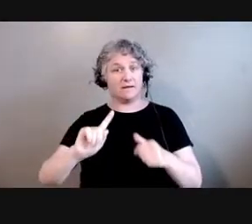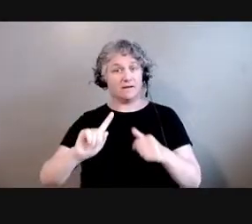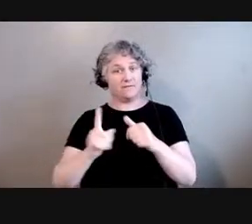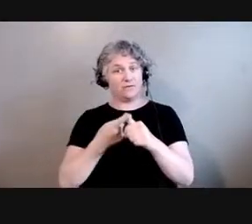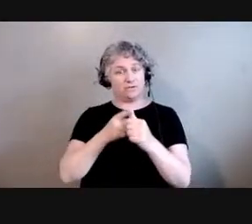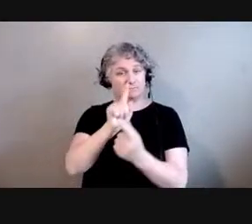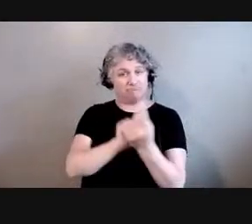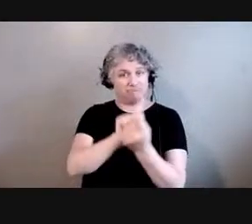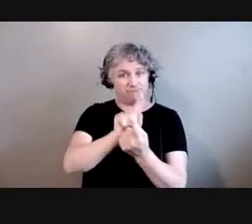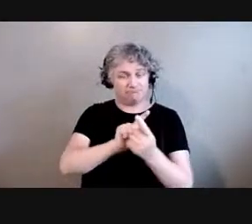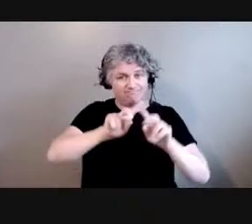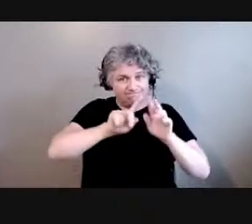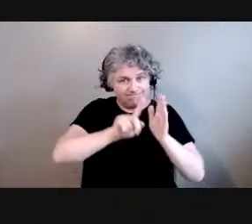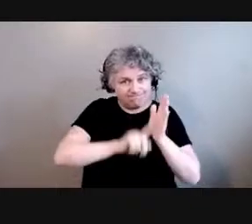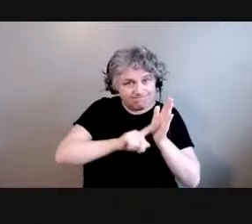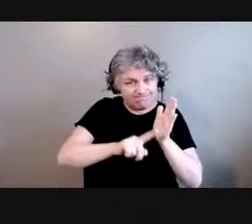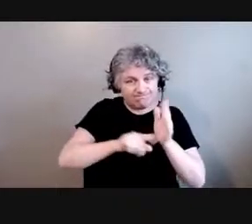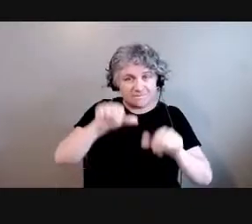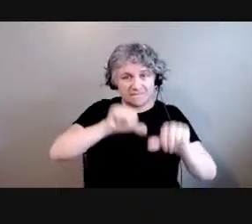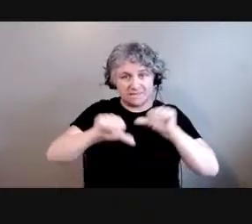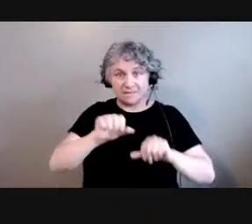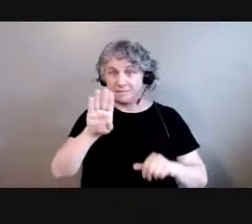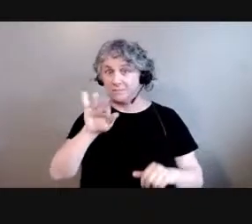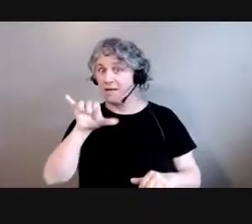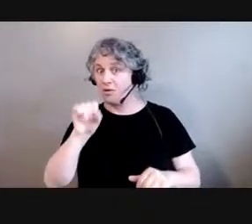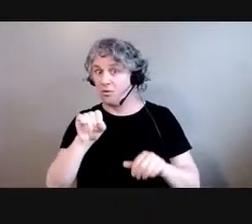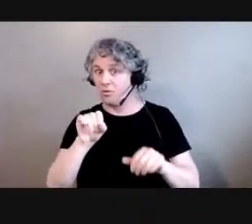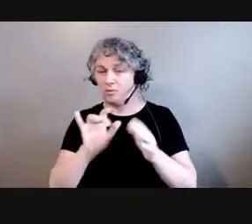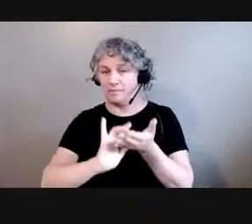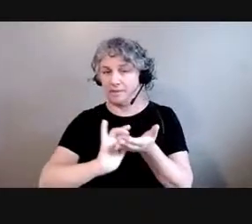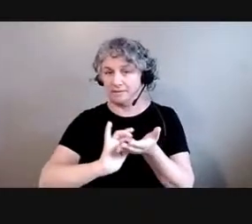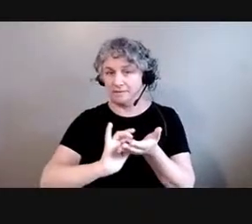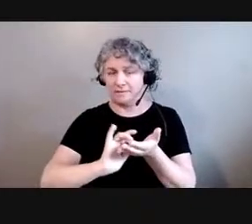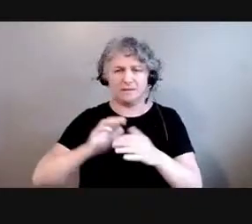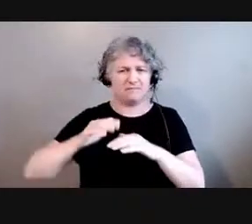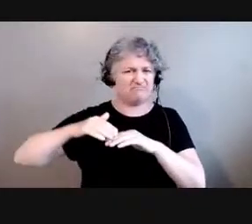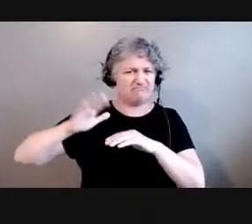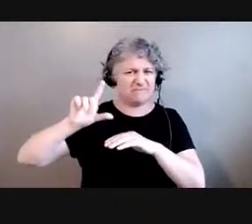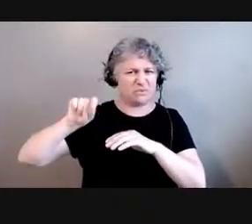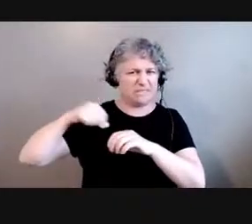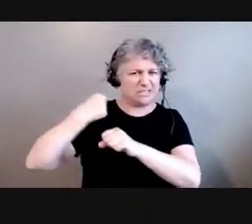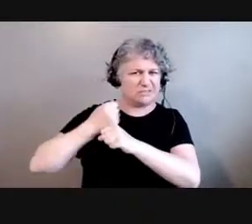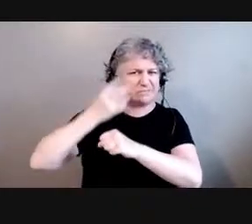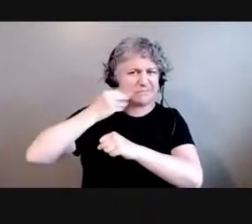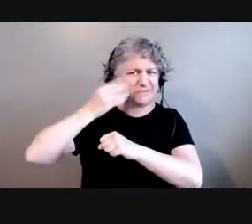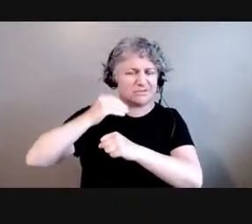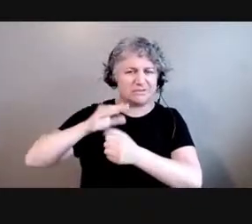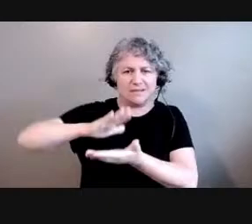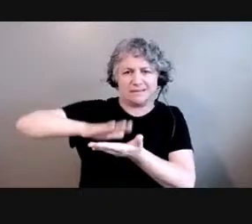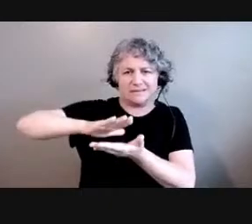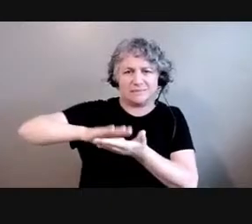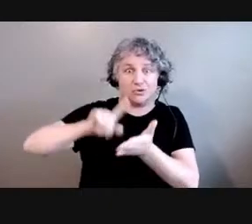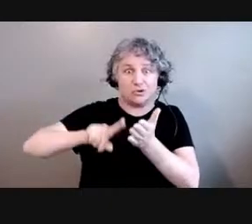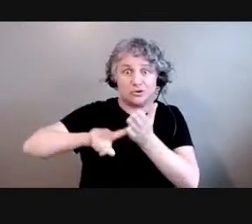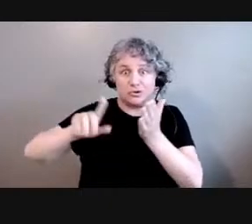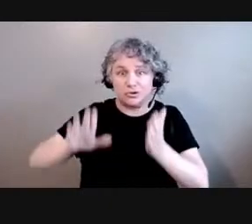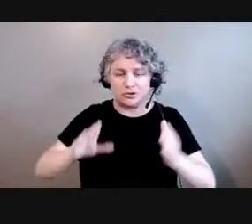research scientist and has more than 20 years of experience as an academic researcher and